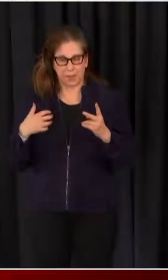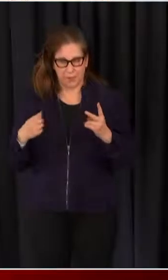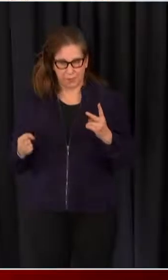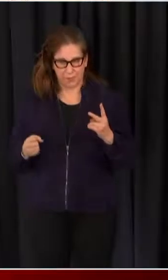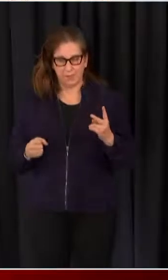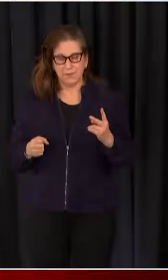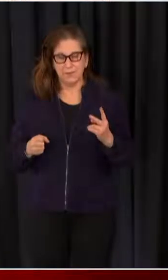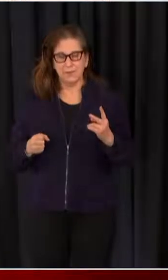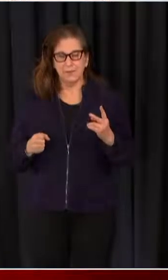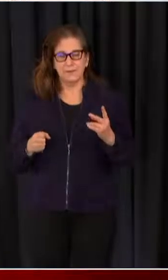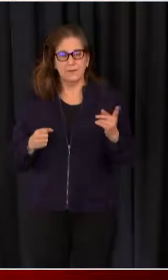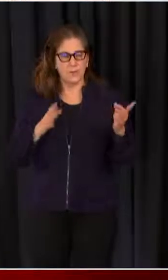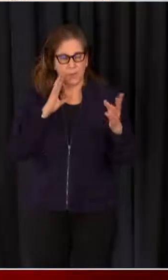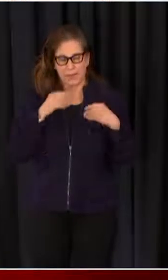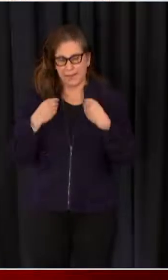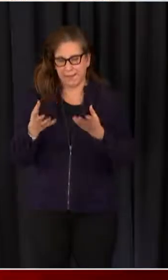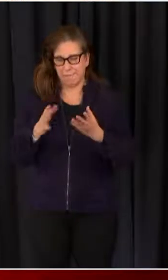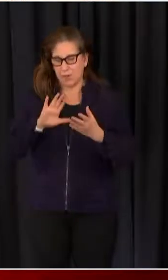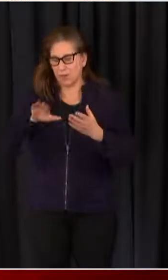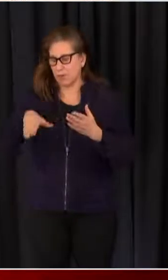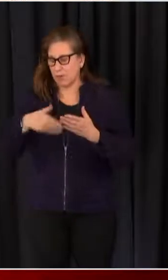chart that we provide daily on